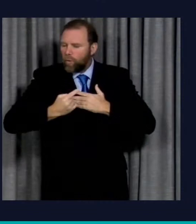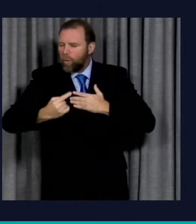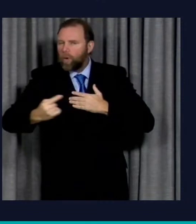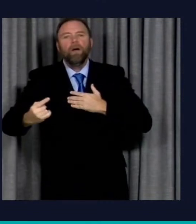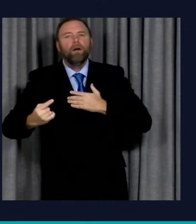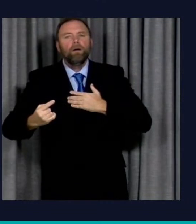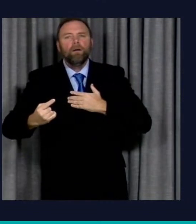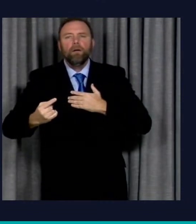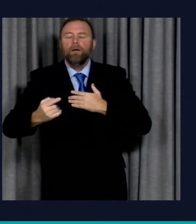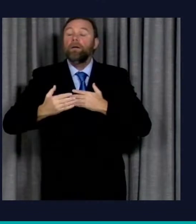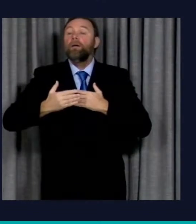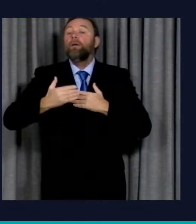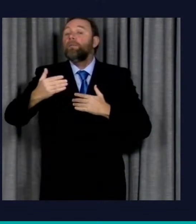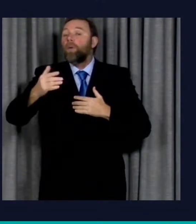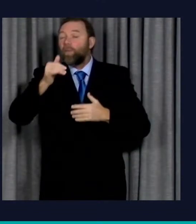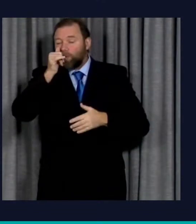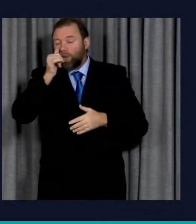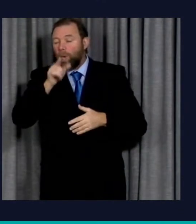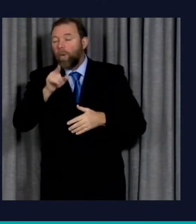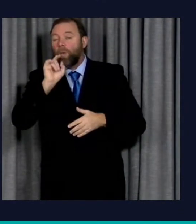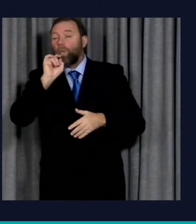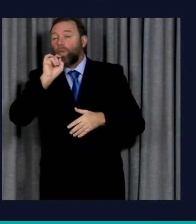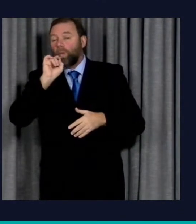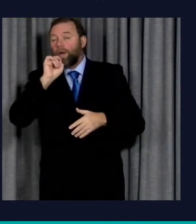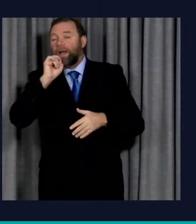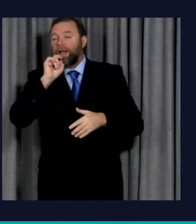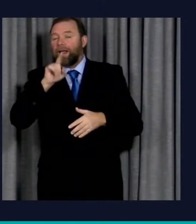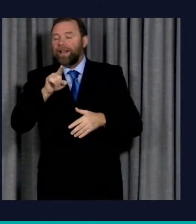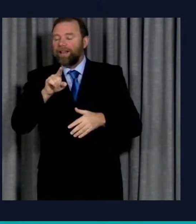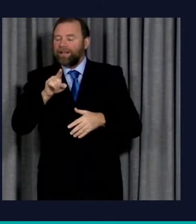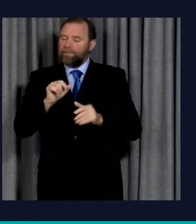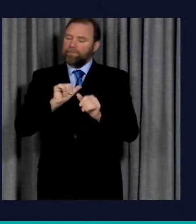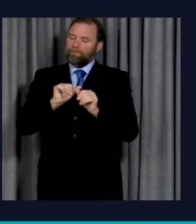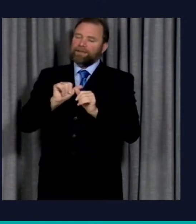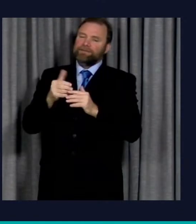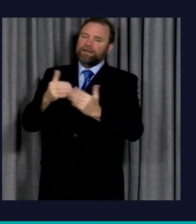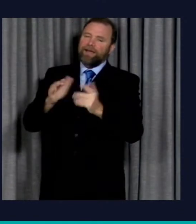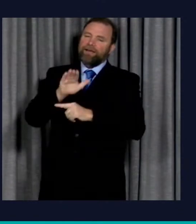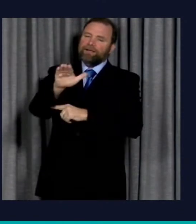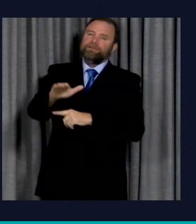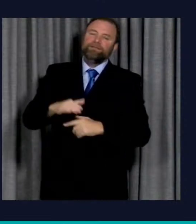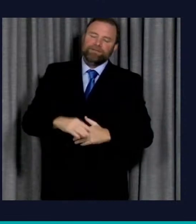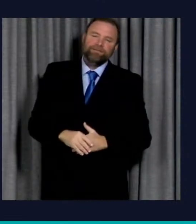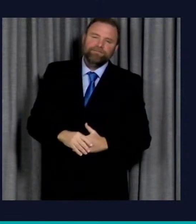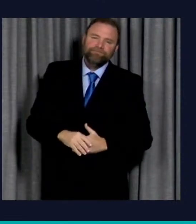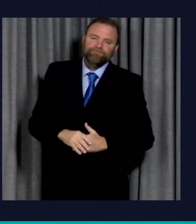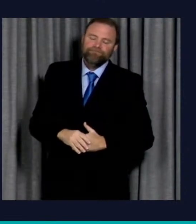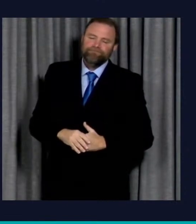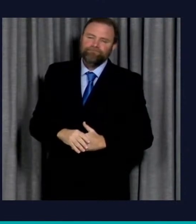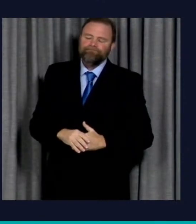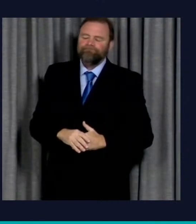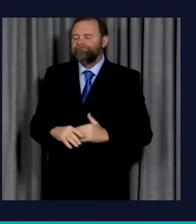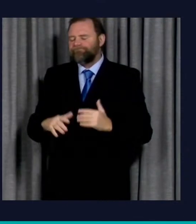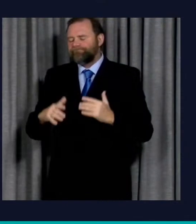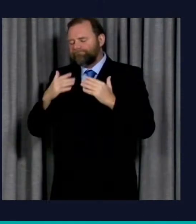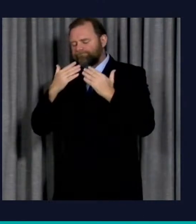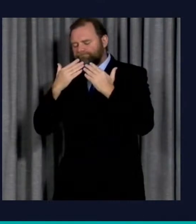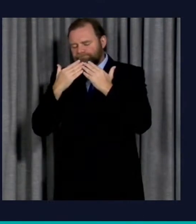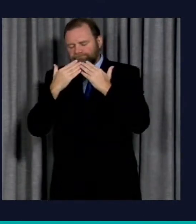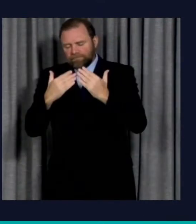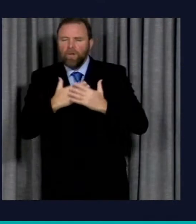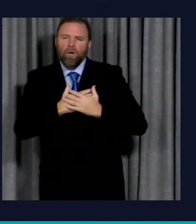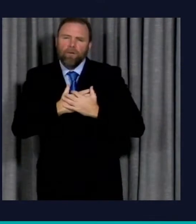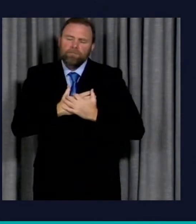that, we know that there will be brighter days ahead. Diolch o galon I